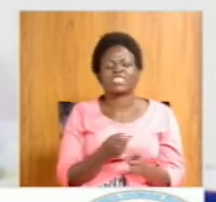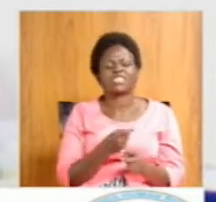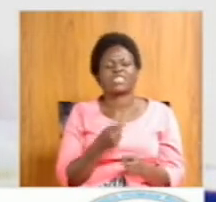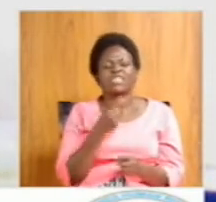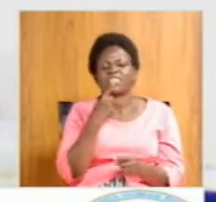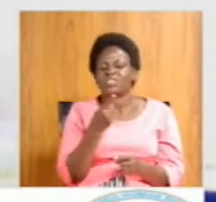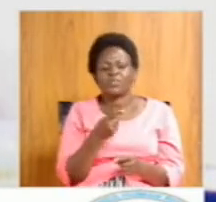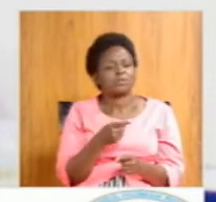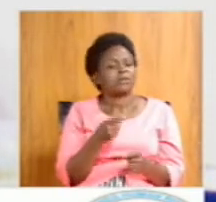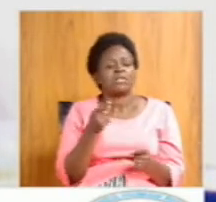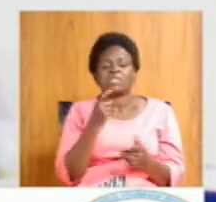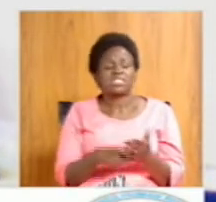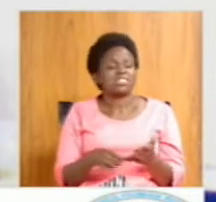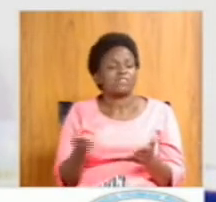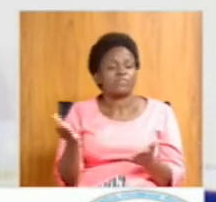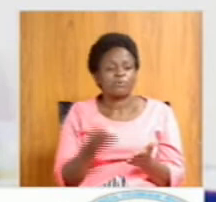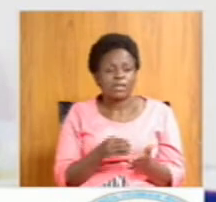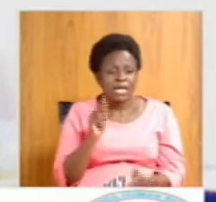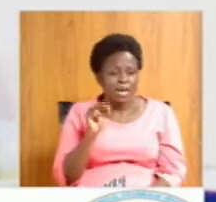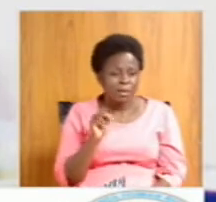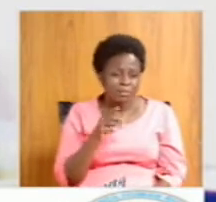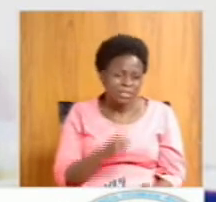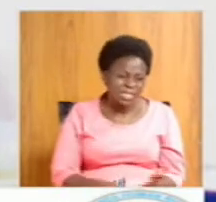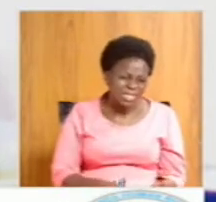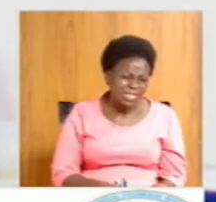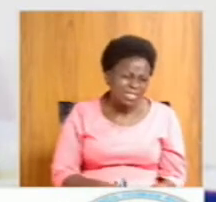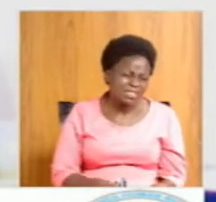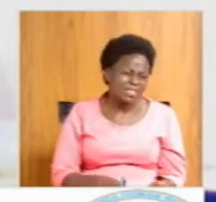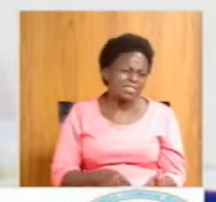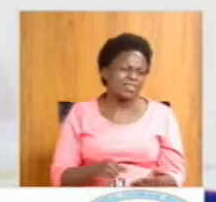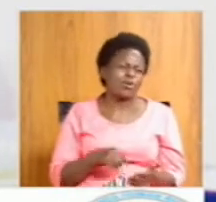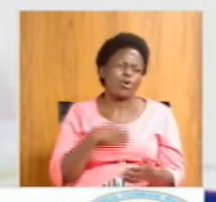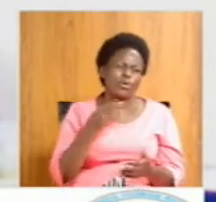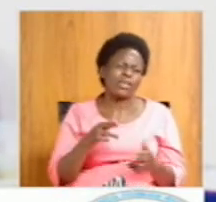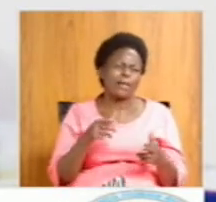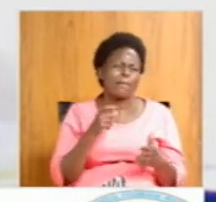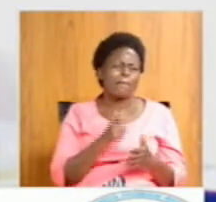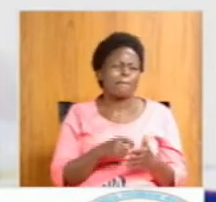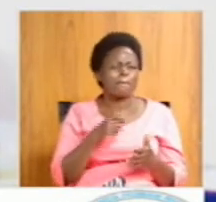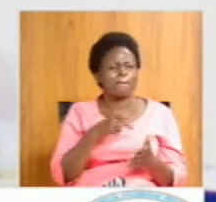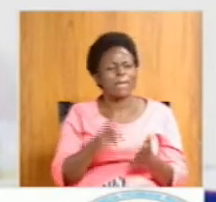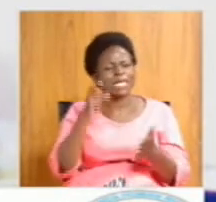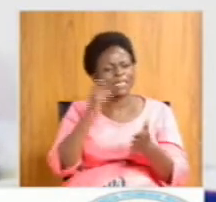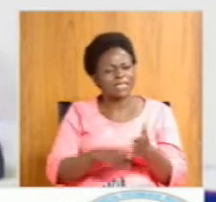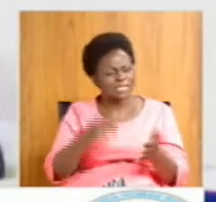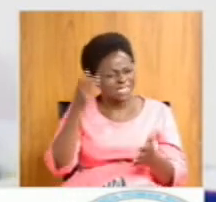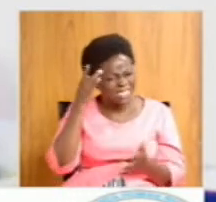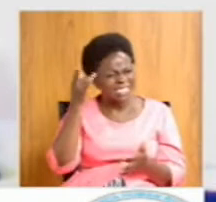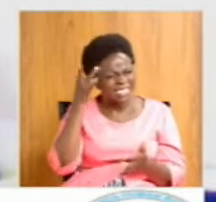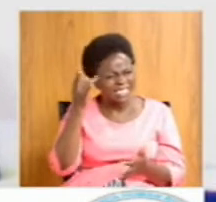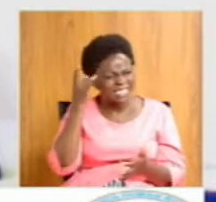tell you it's unpopular when you bring mobile money tax everybody up in arms already paying tax is headache but